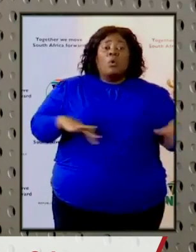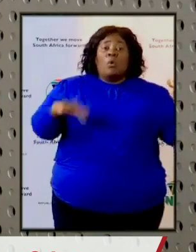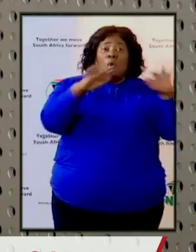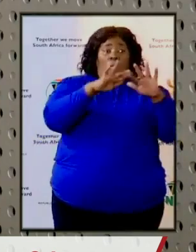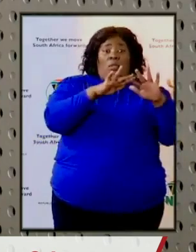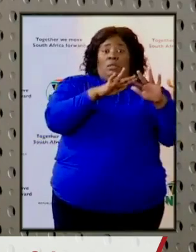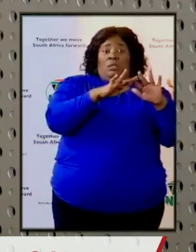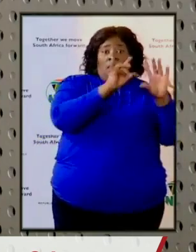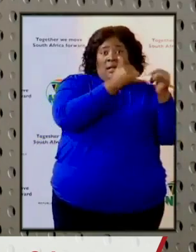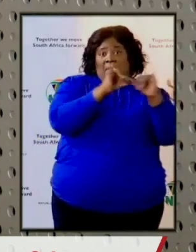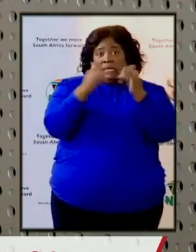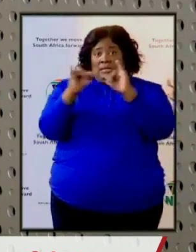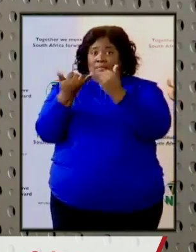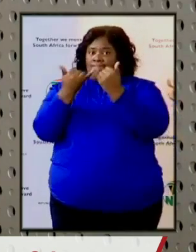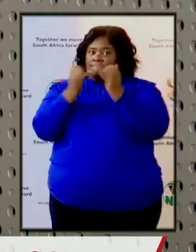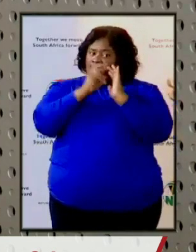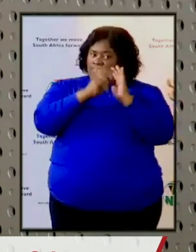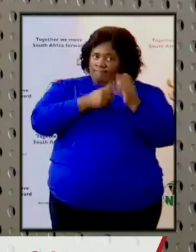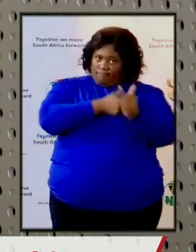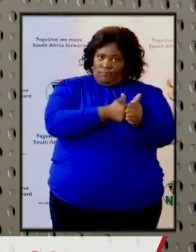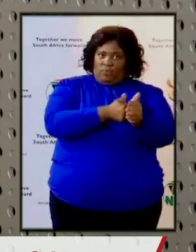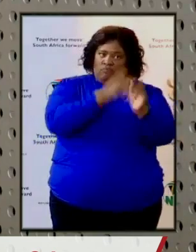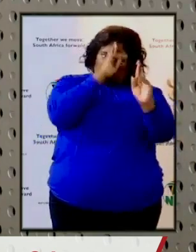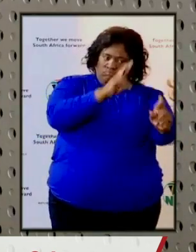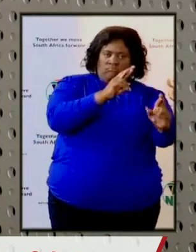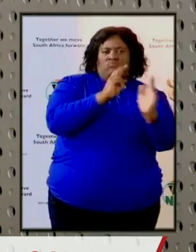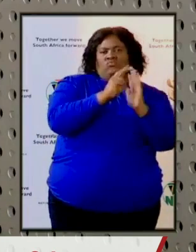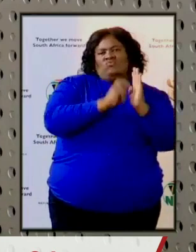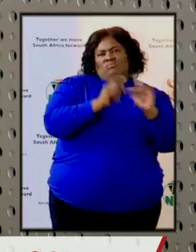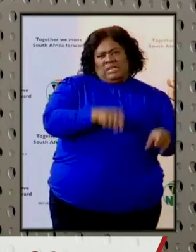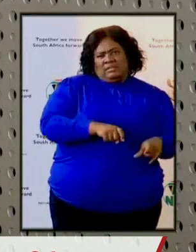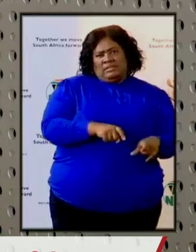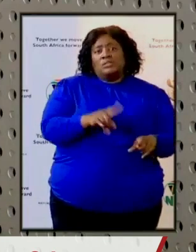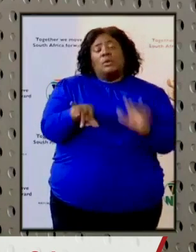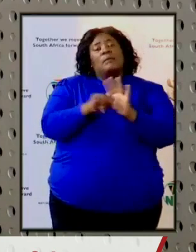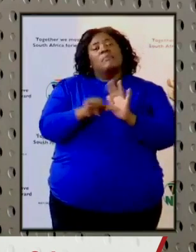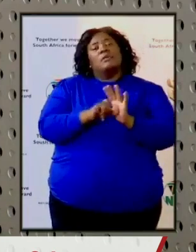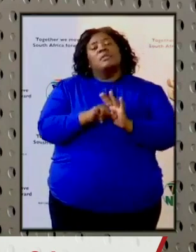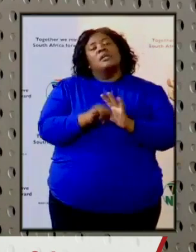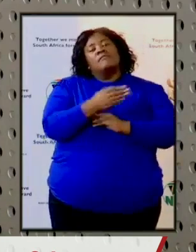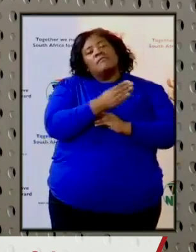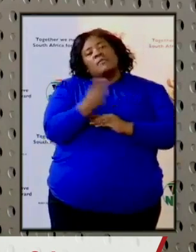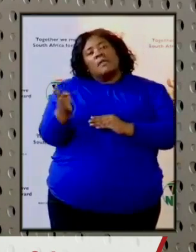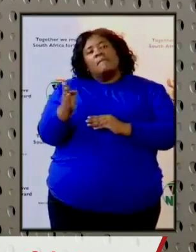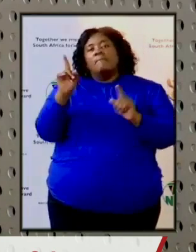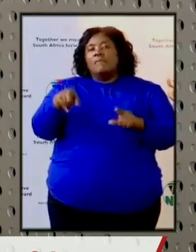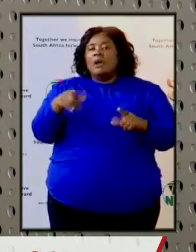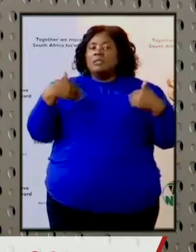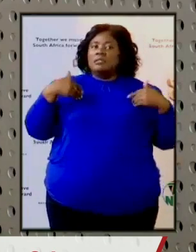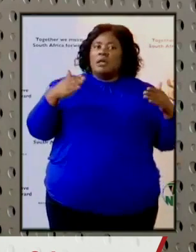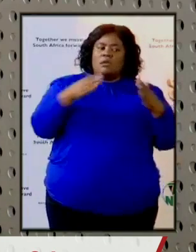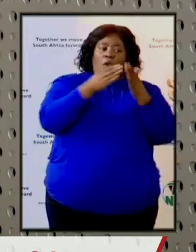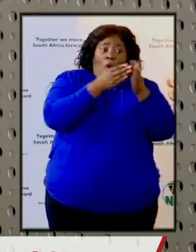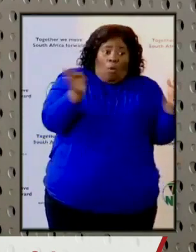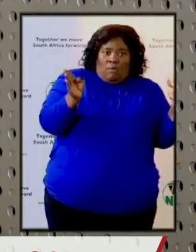things. So it's important for them to come prepare so that when